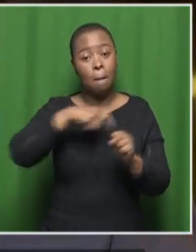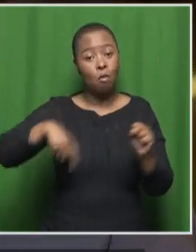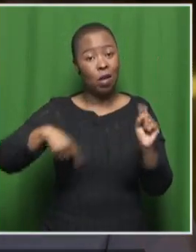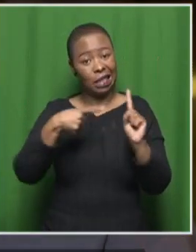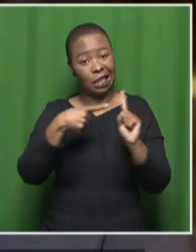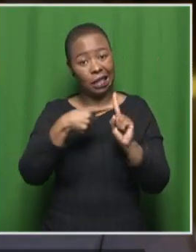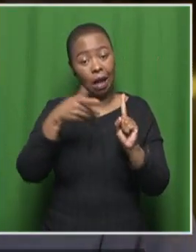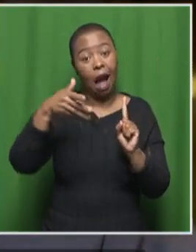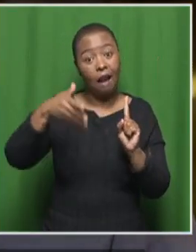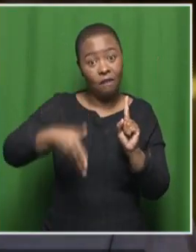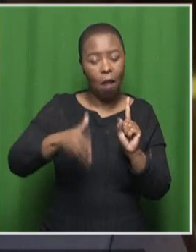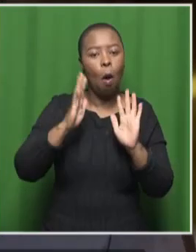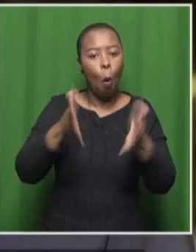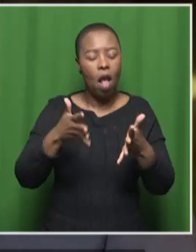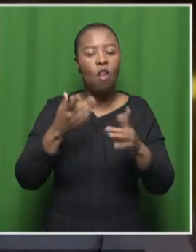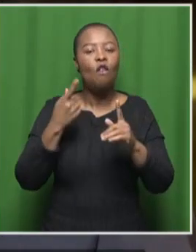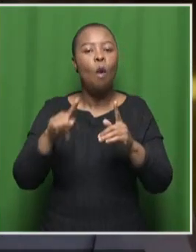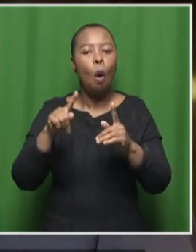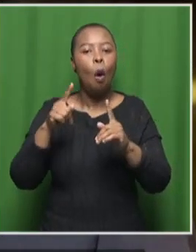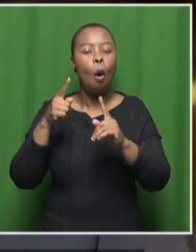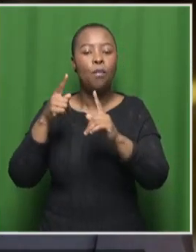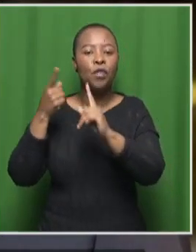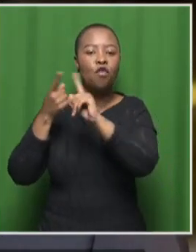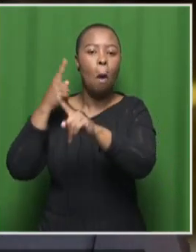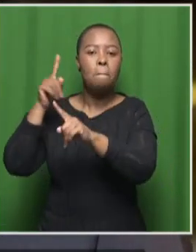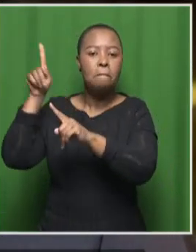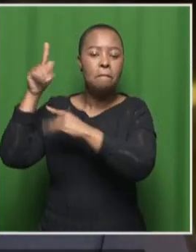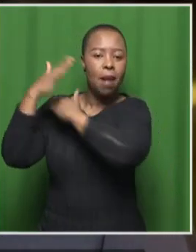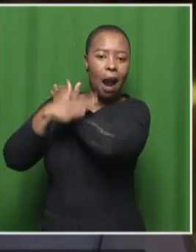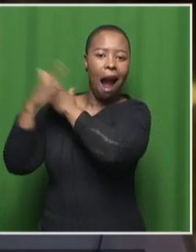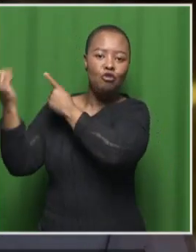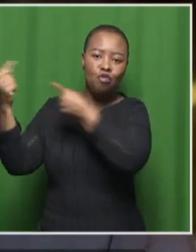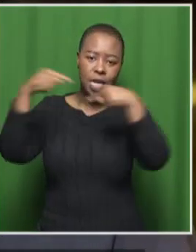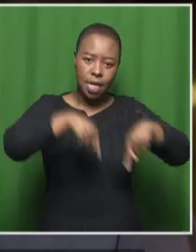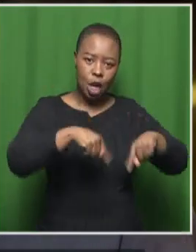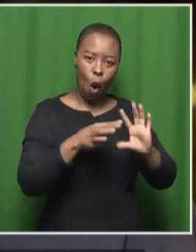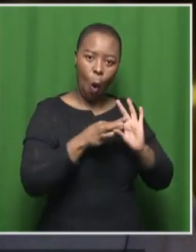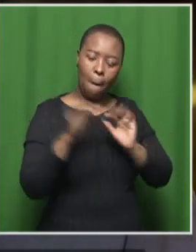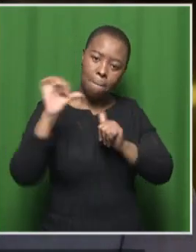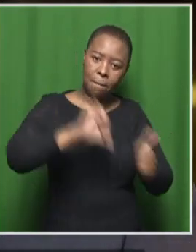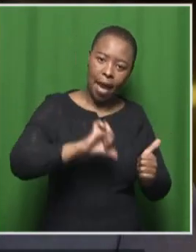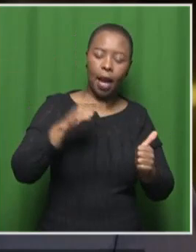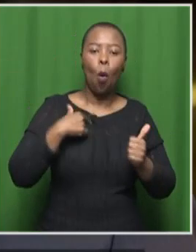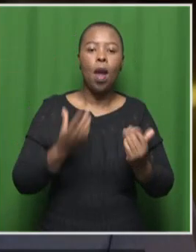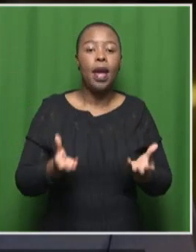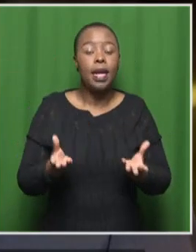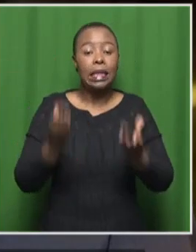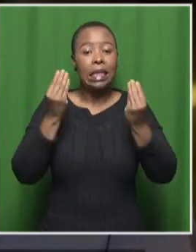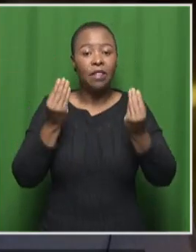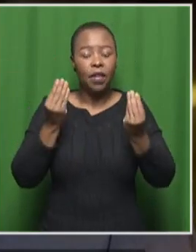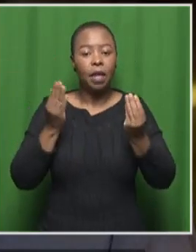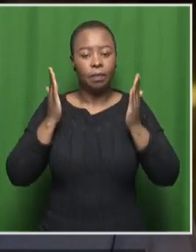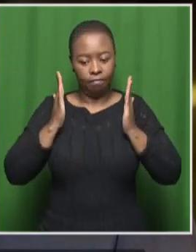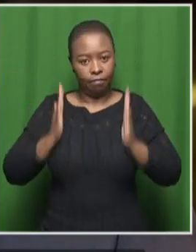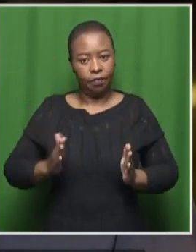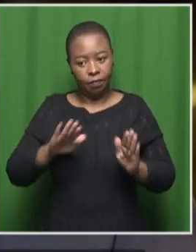the homecoming ceremony, where we are receiving back the remains of our